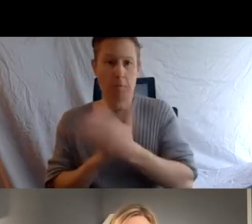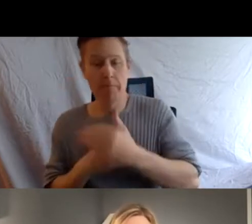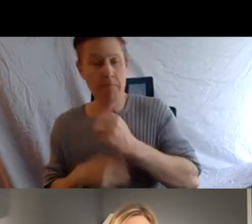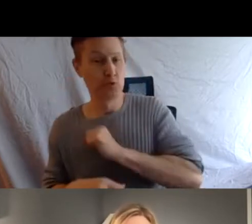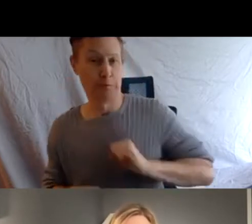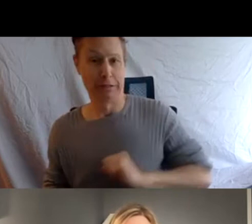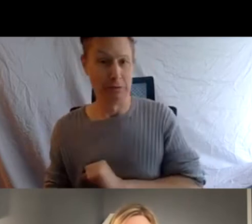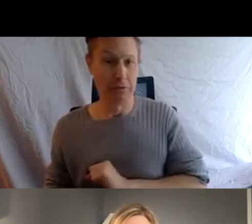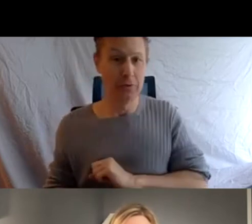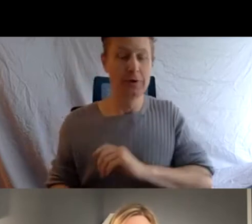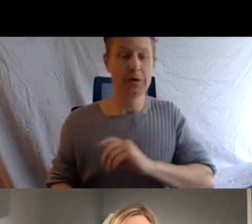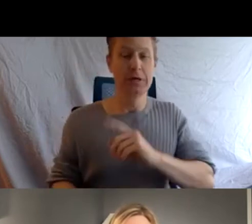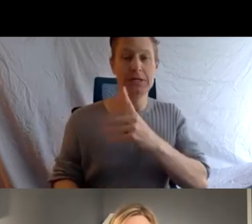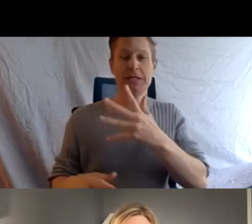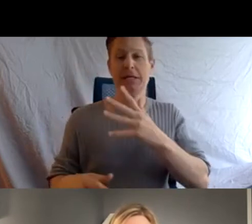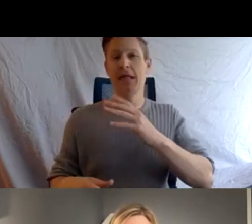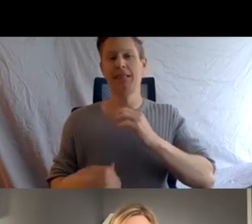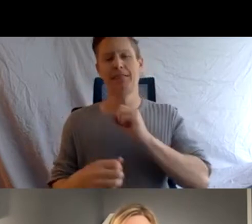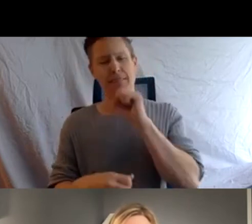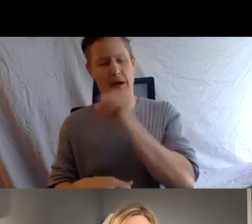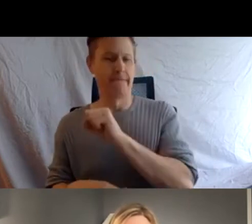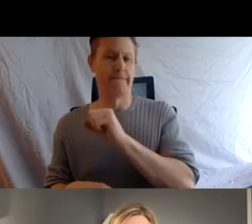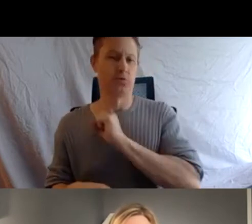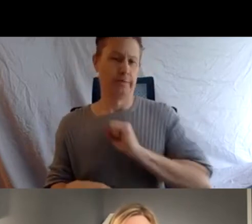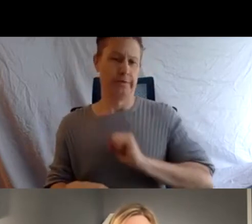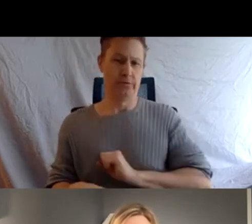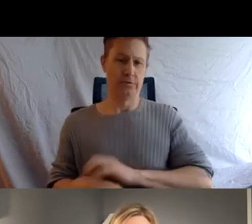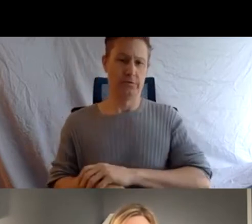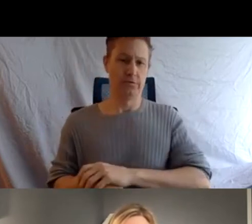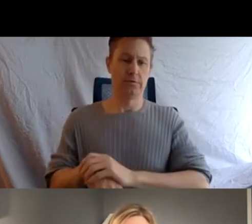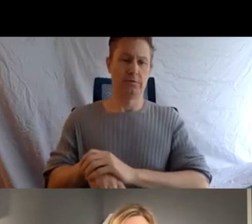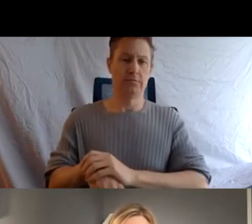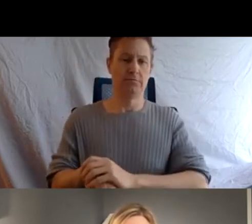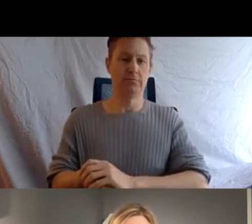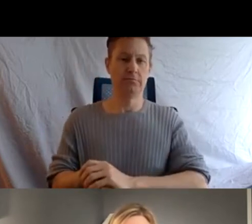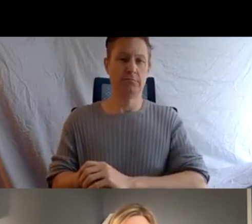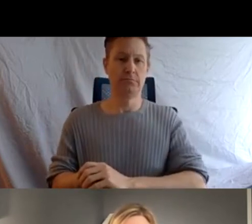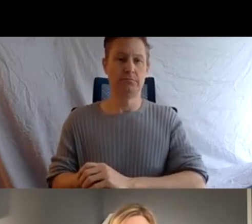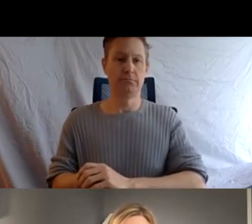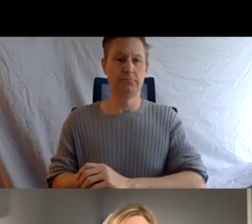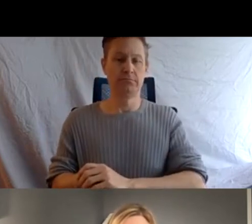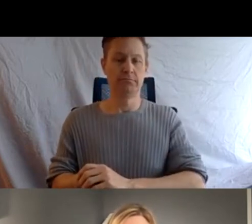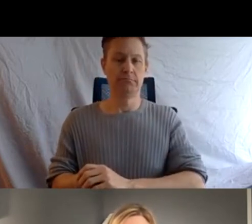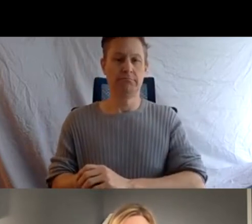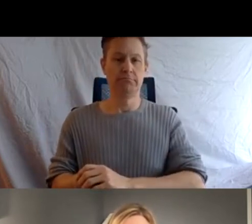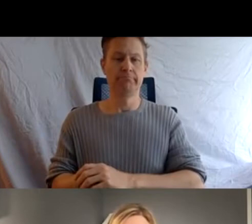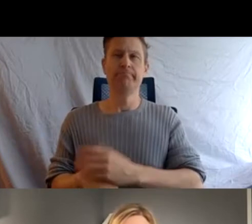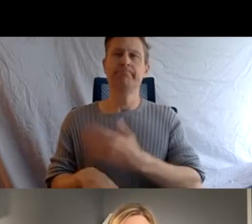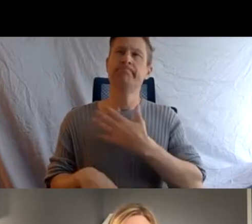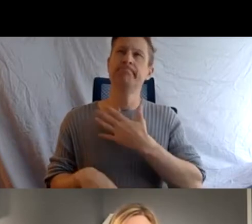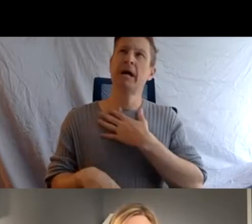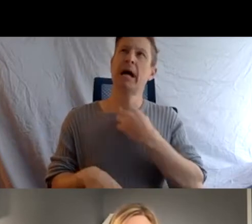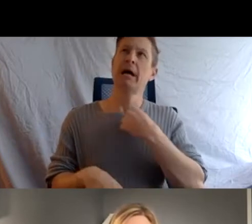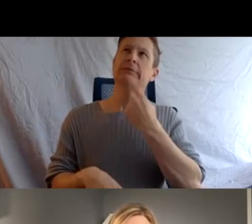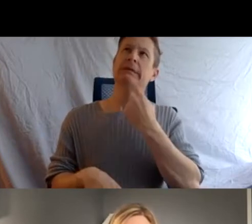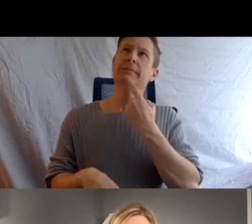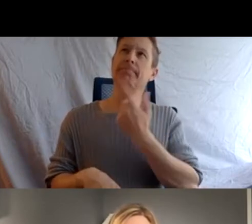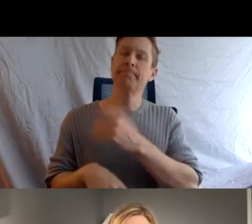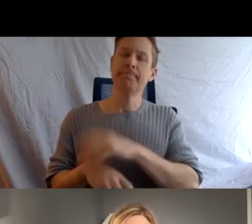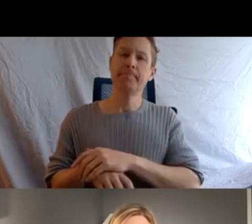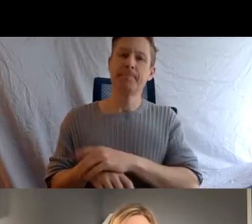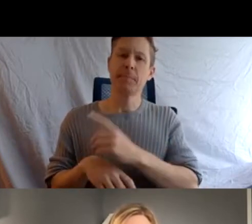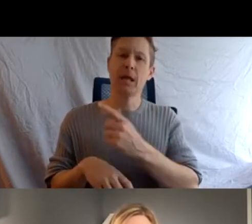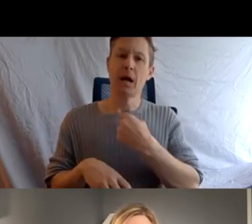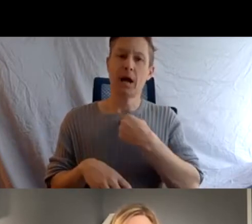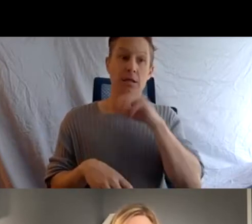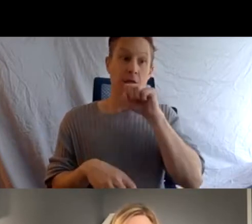loves superheroes, and yeah, and I would say that I'd love